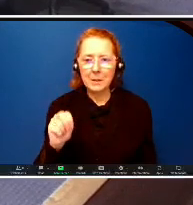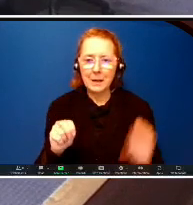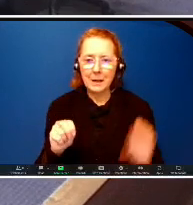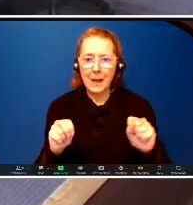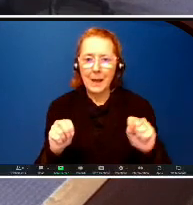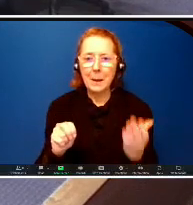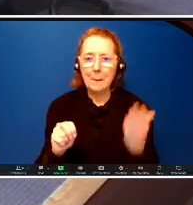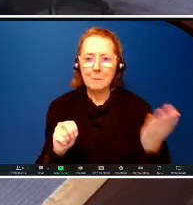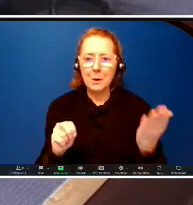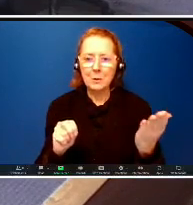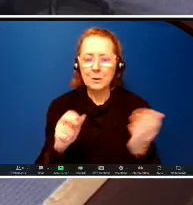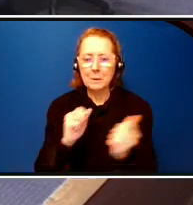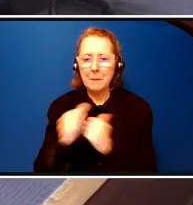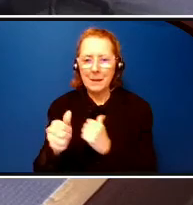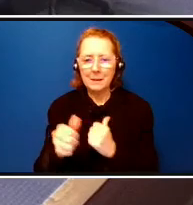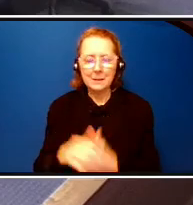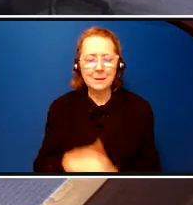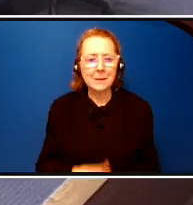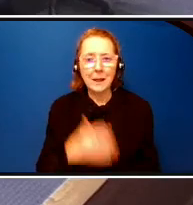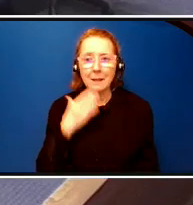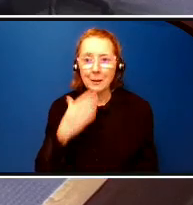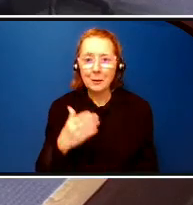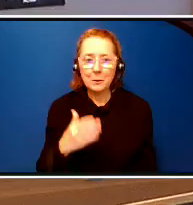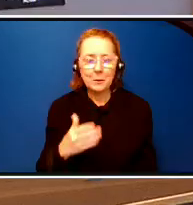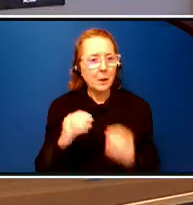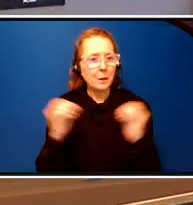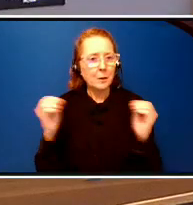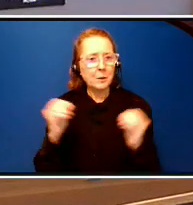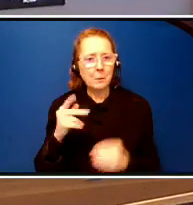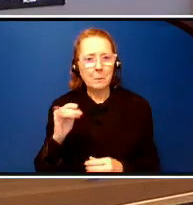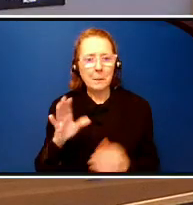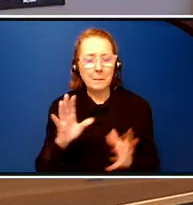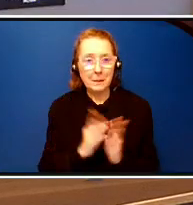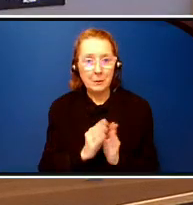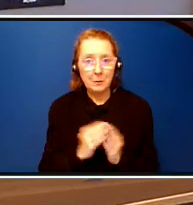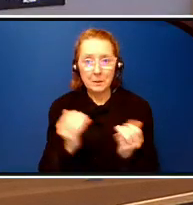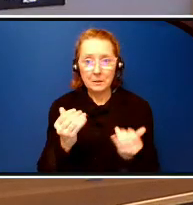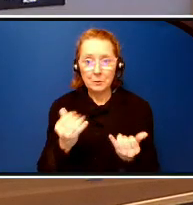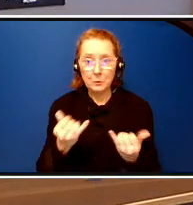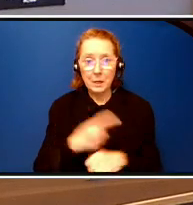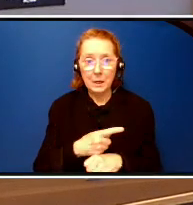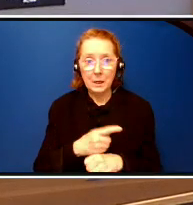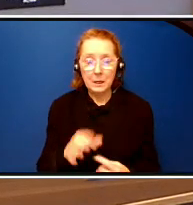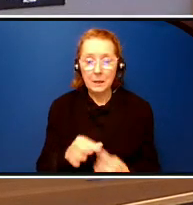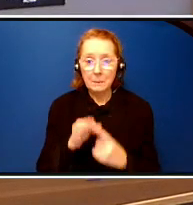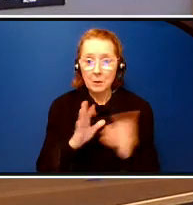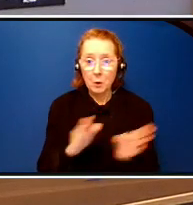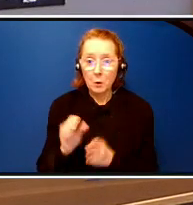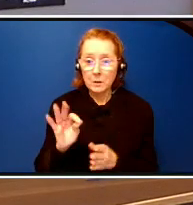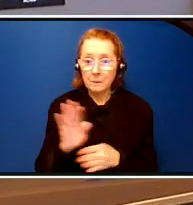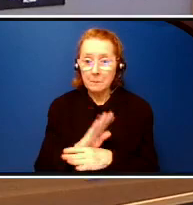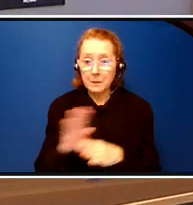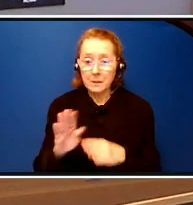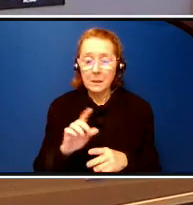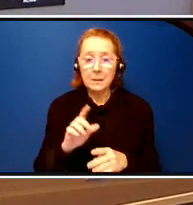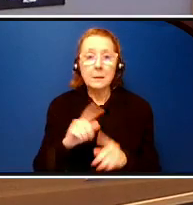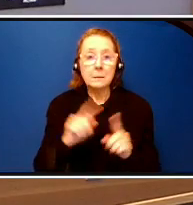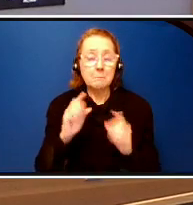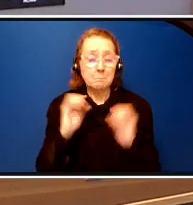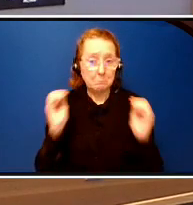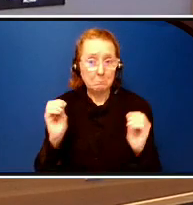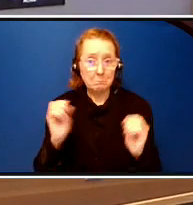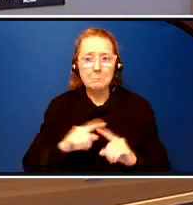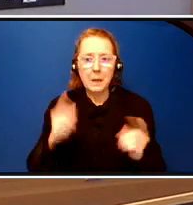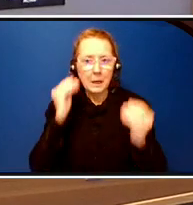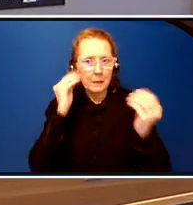so much. So we have no public hearings today or special orders of business, but we do have an information report. So I'll go ahead and hand it